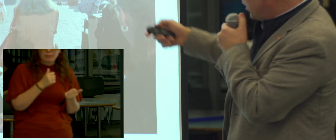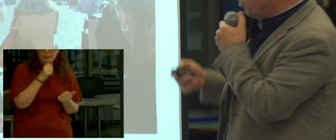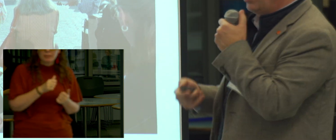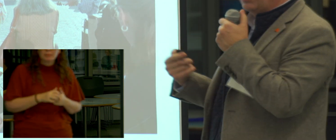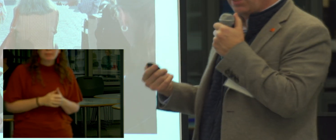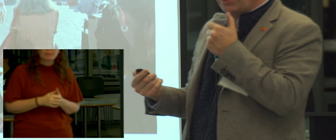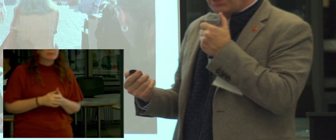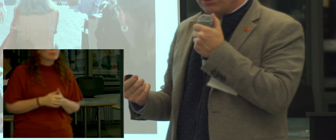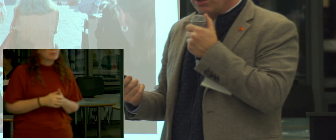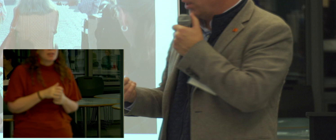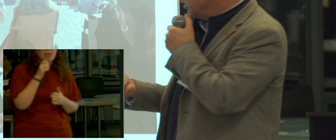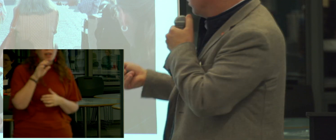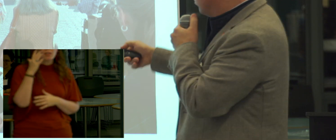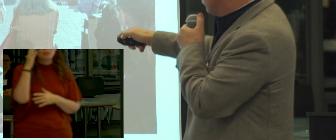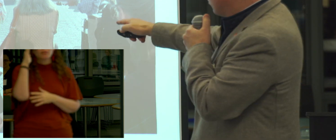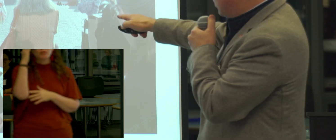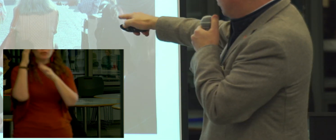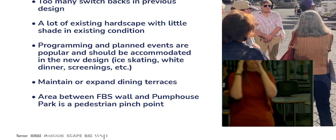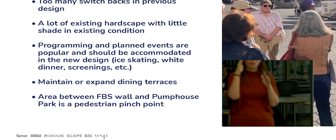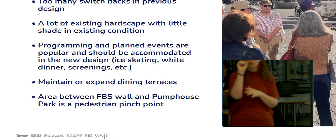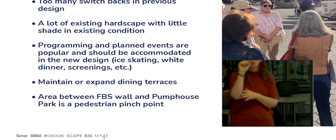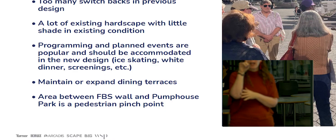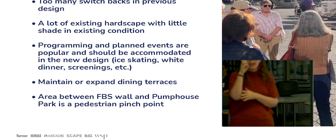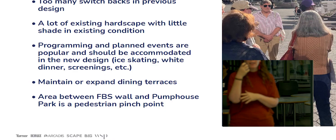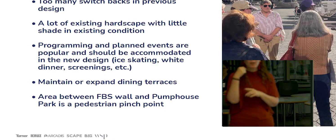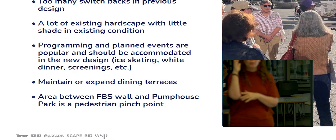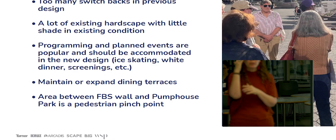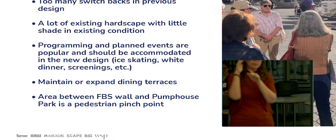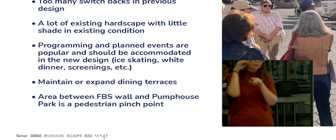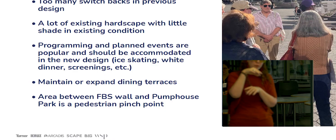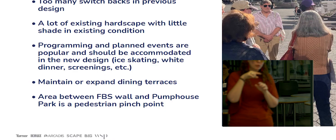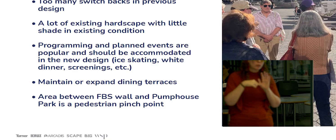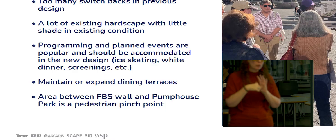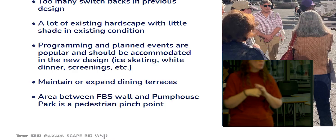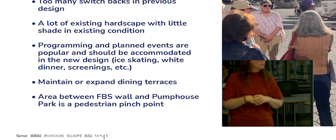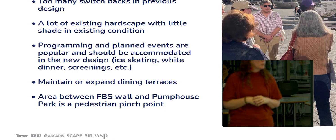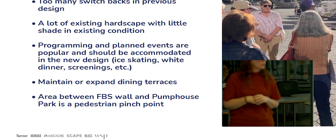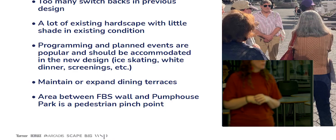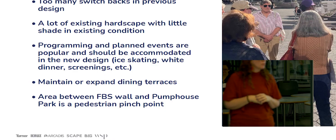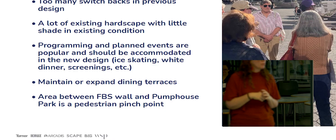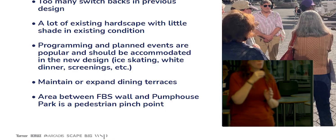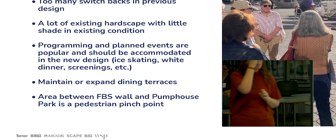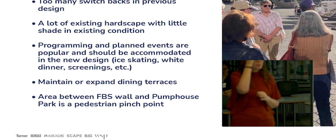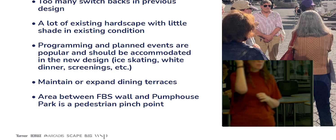hardscape not a lot of shade in certain areas and then just being very mindful of the programming and the planned events